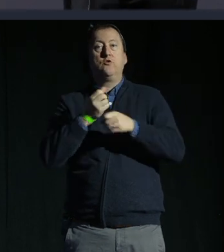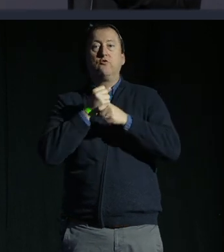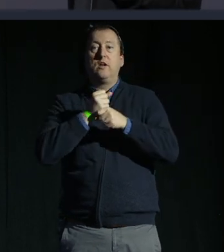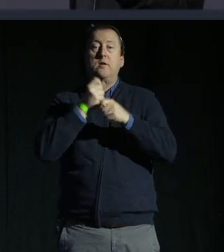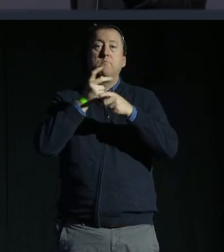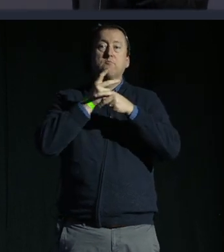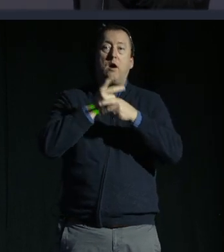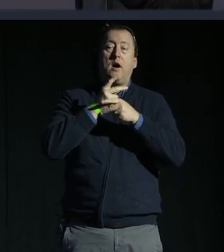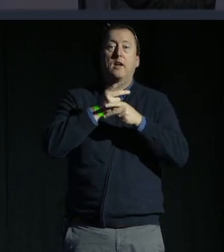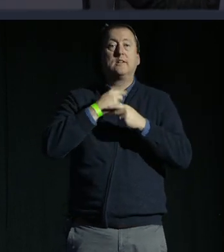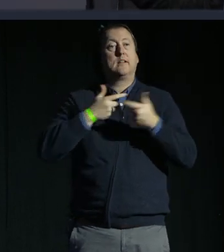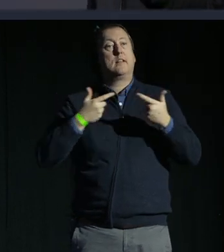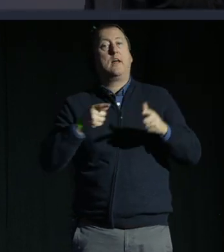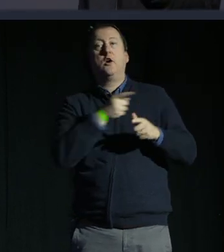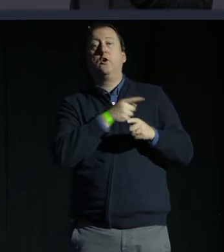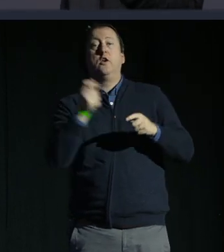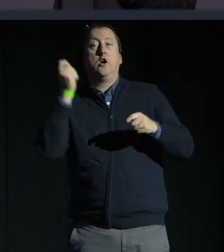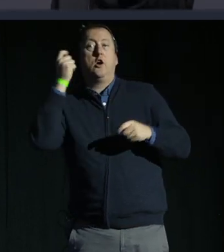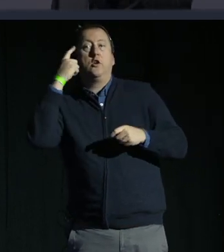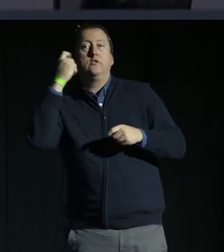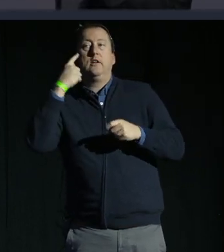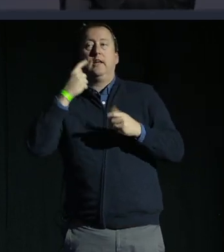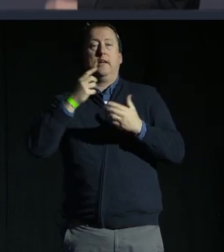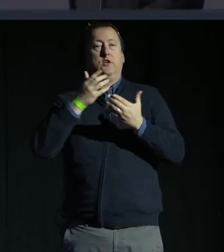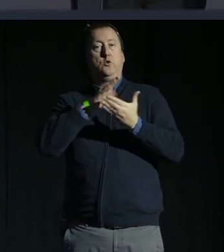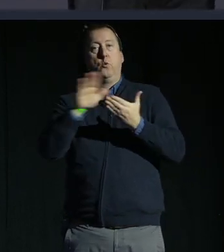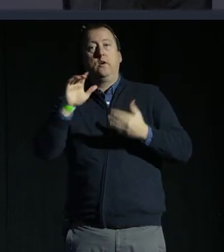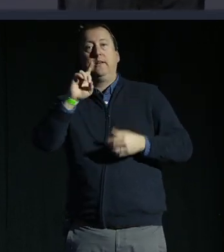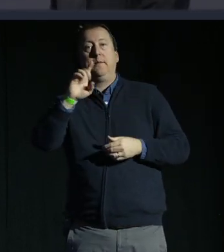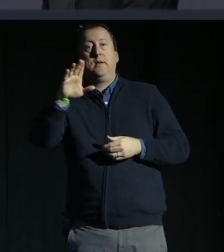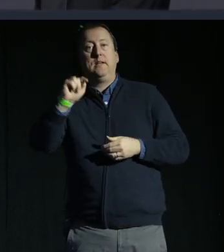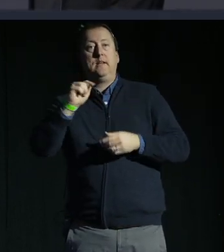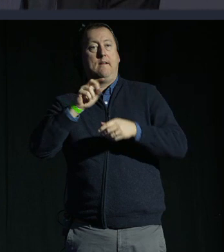you to understand the state of your DBT investment.